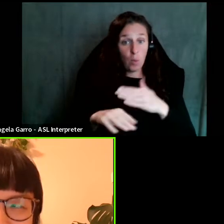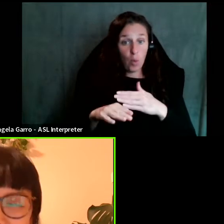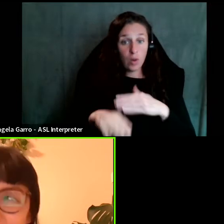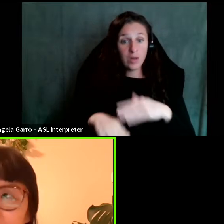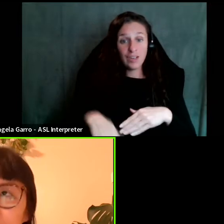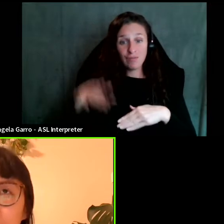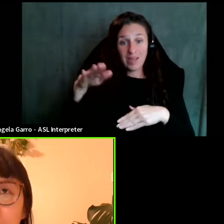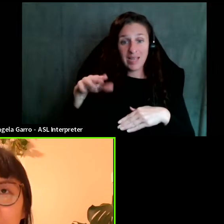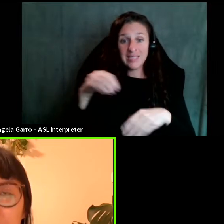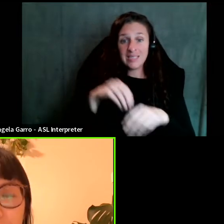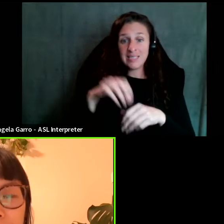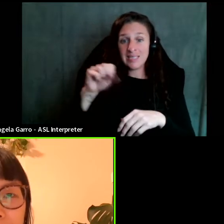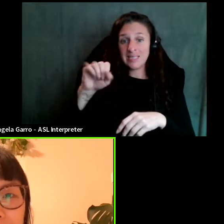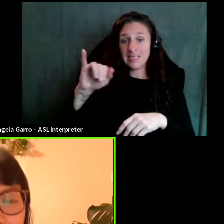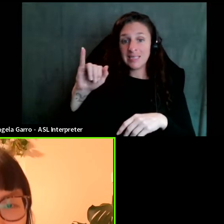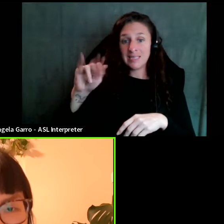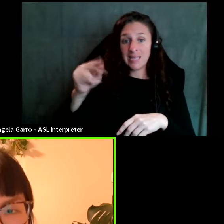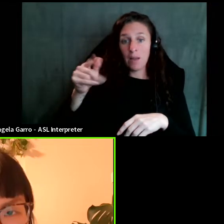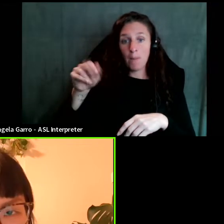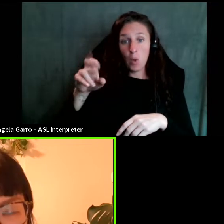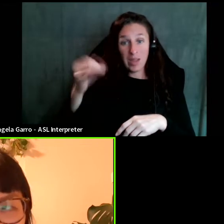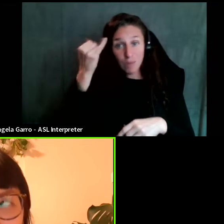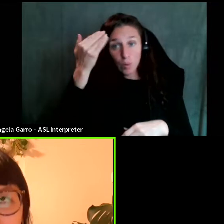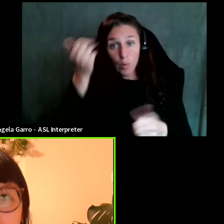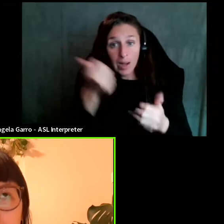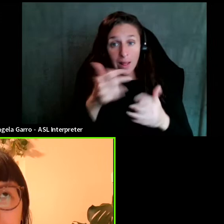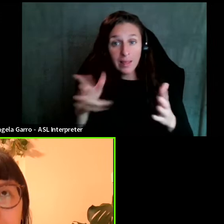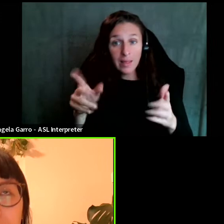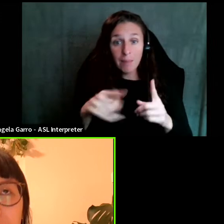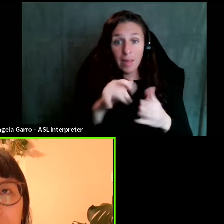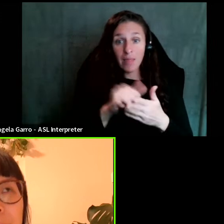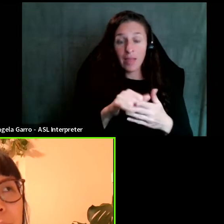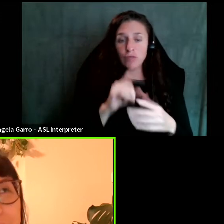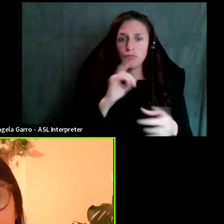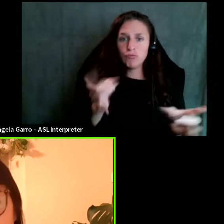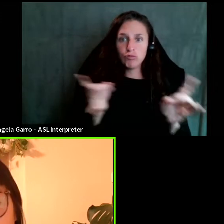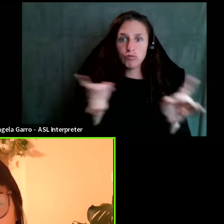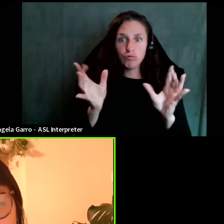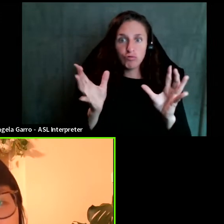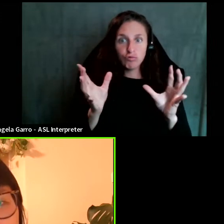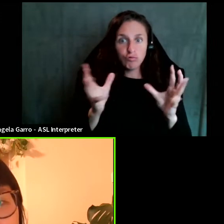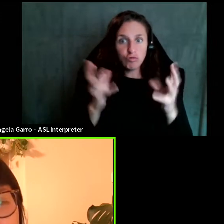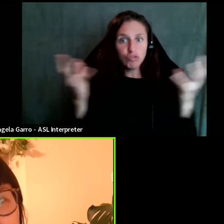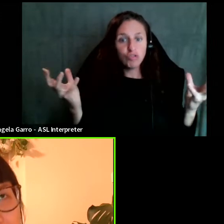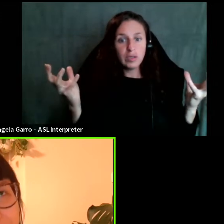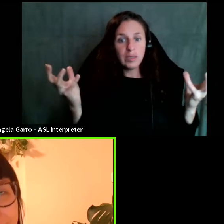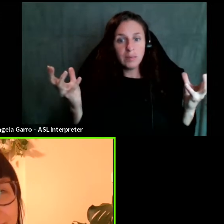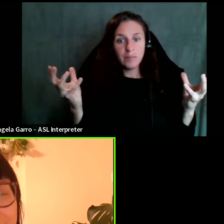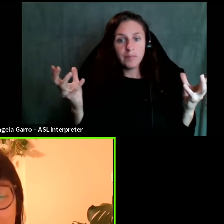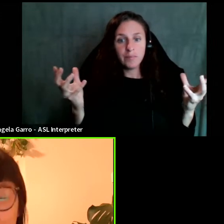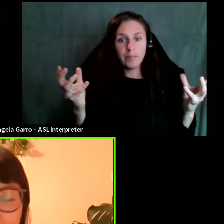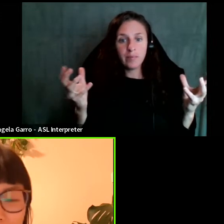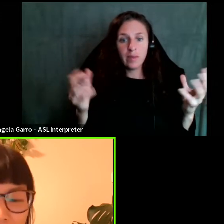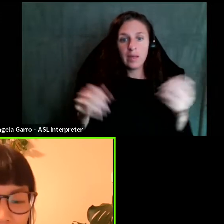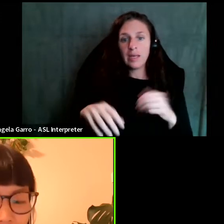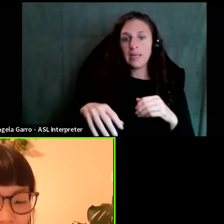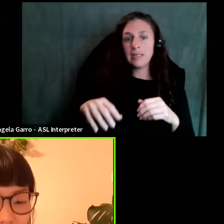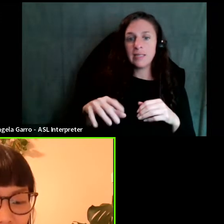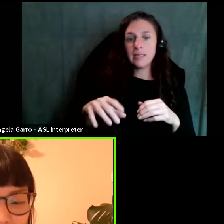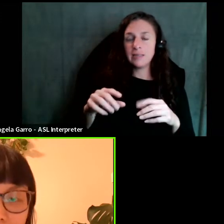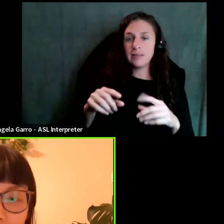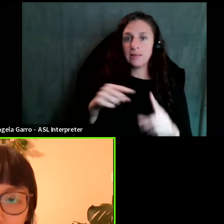Singapore. And if you know anything about it, you'll know that it's an extremely, it's a benign authoritarian state